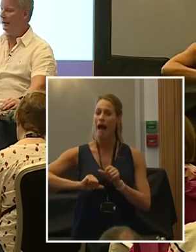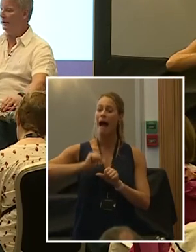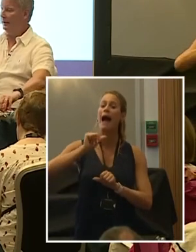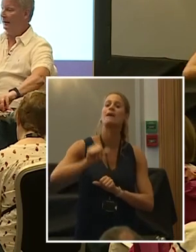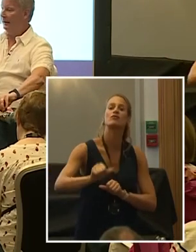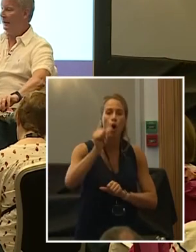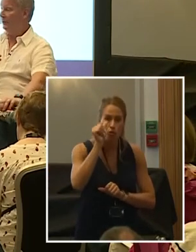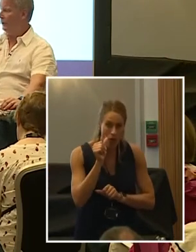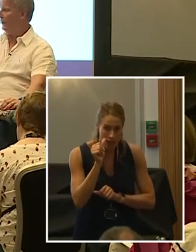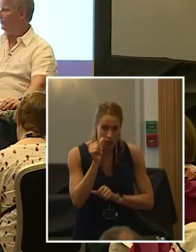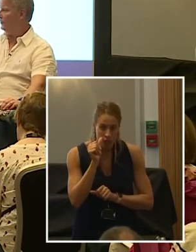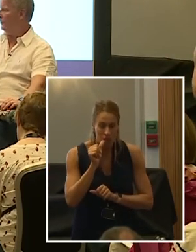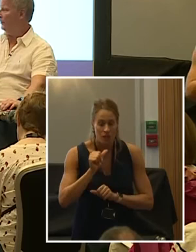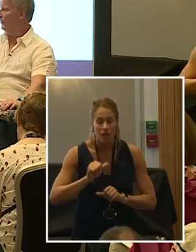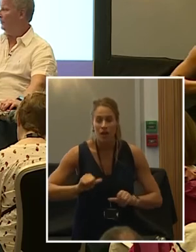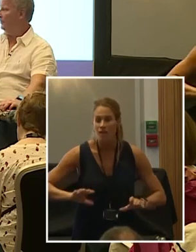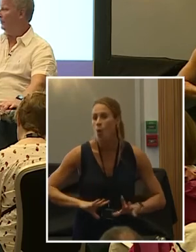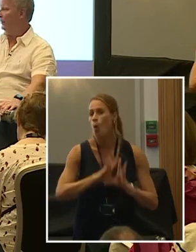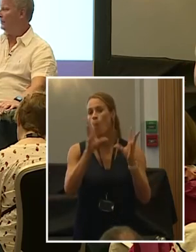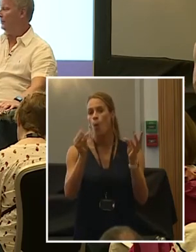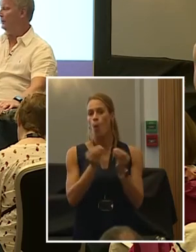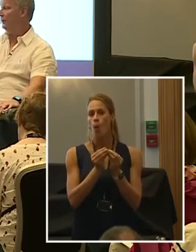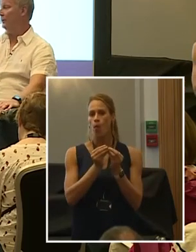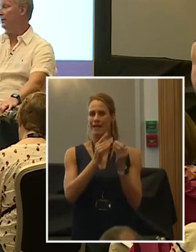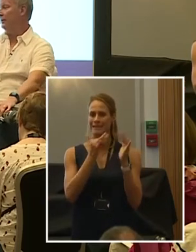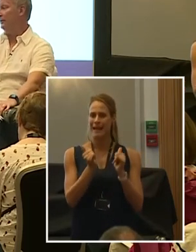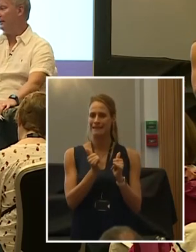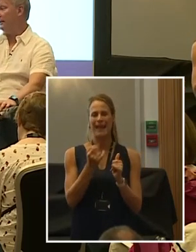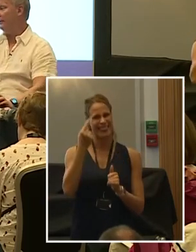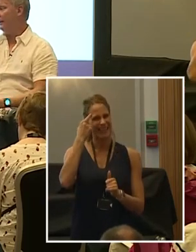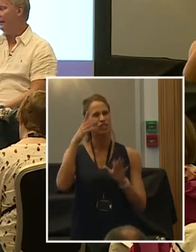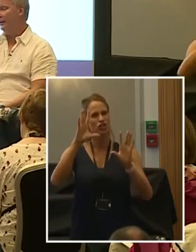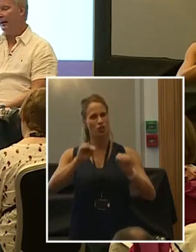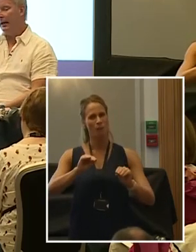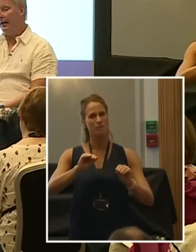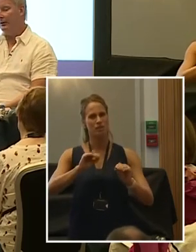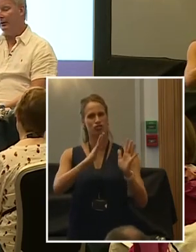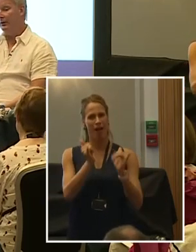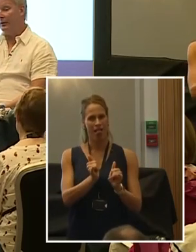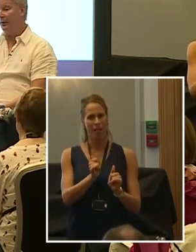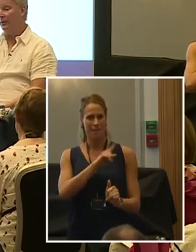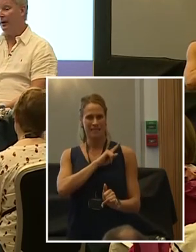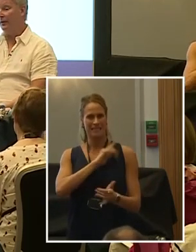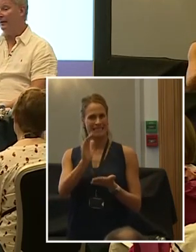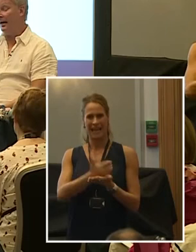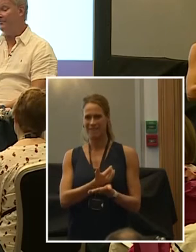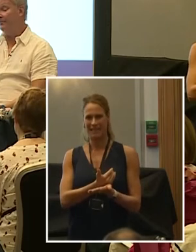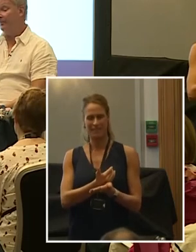tests, then the actual trial was stopped because there were some issues in terms of the safety. So they stopped the